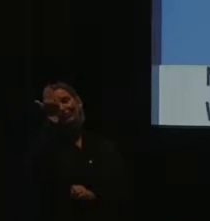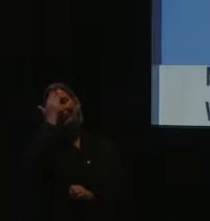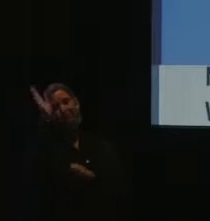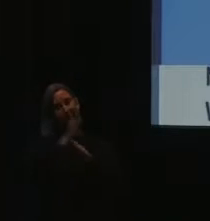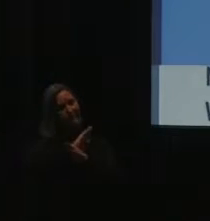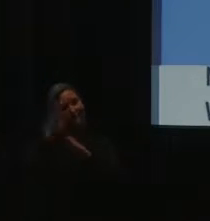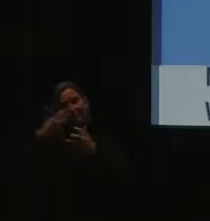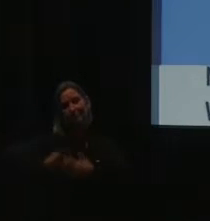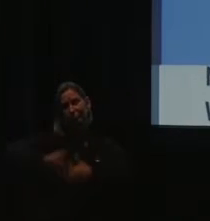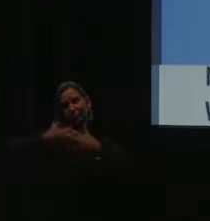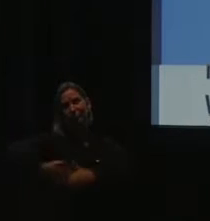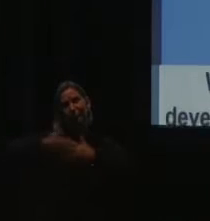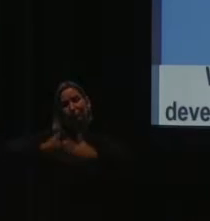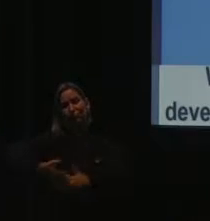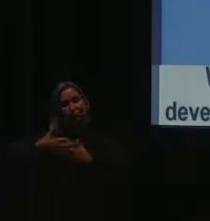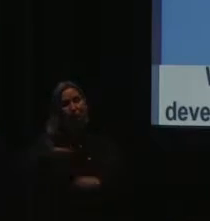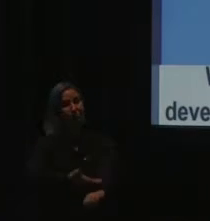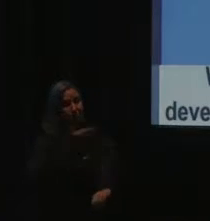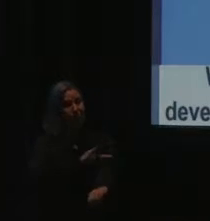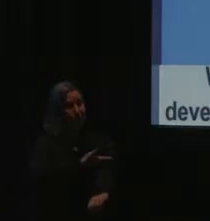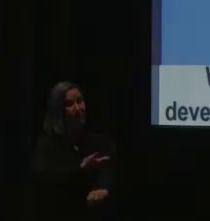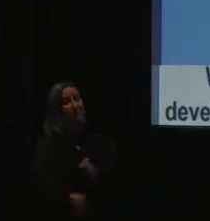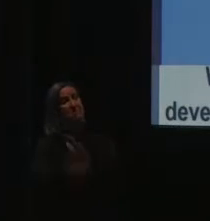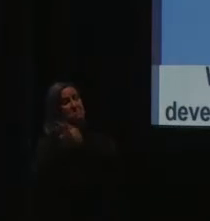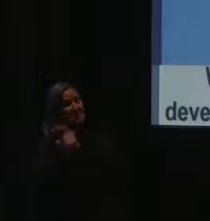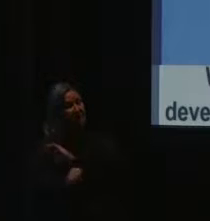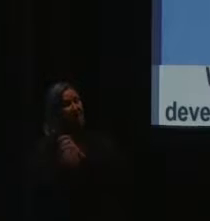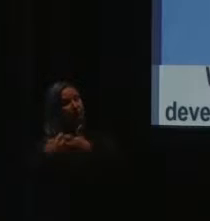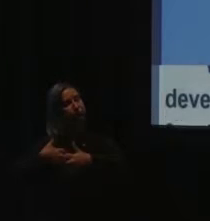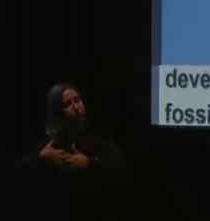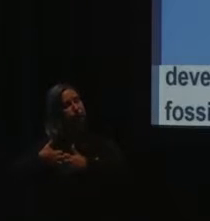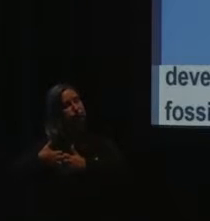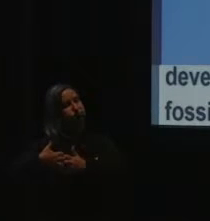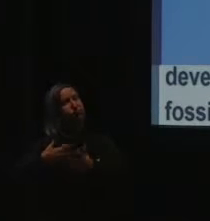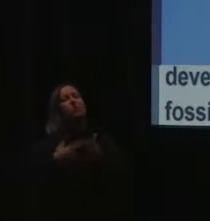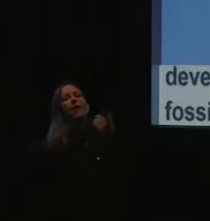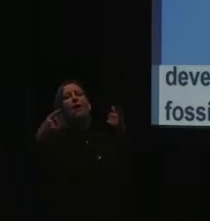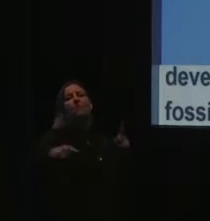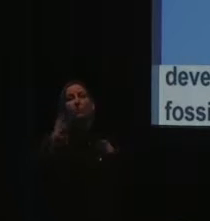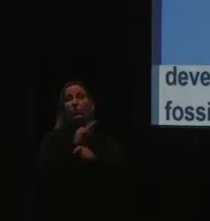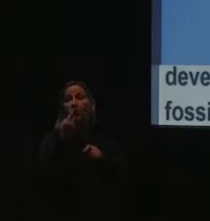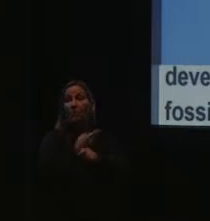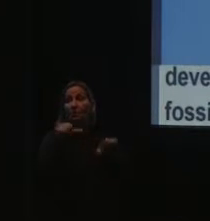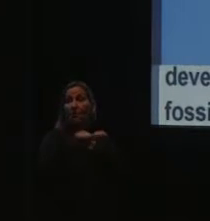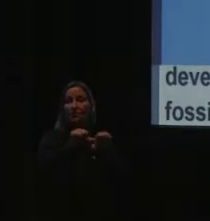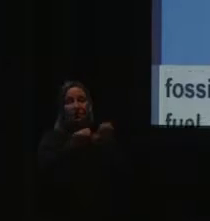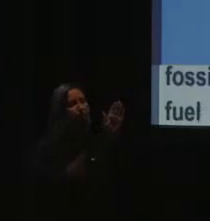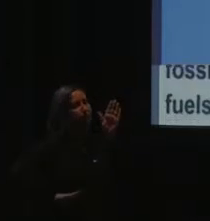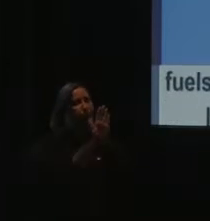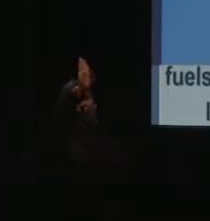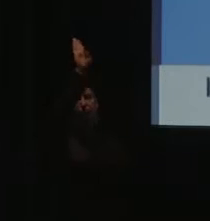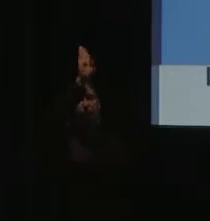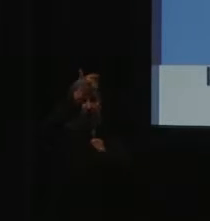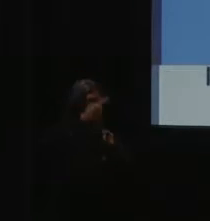as we developed more engines and we got better at burning fossil fuels, what happened to the use of fossil fuels? It went up. I see people